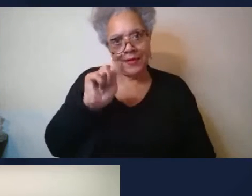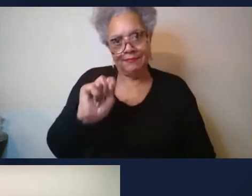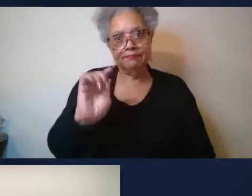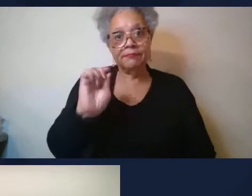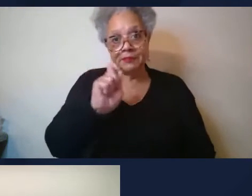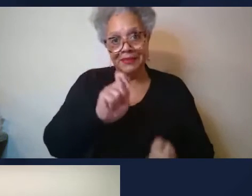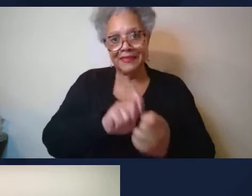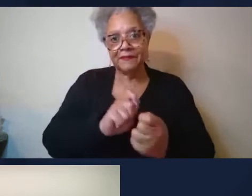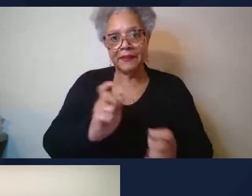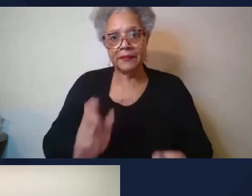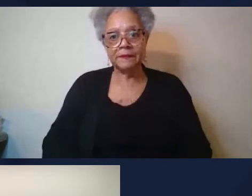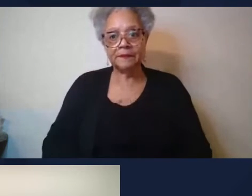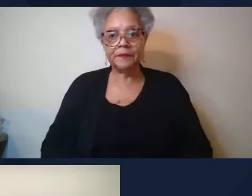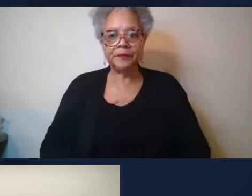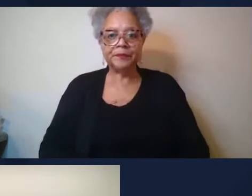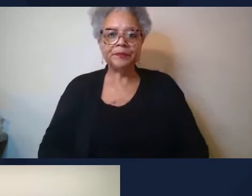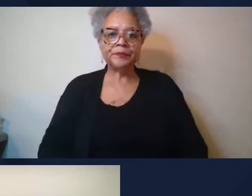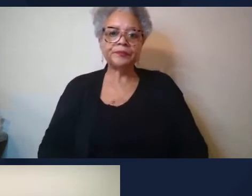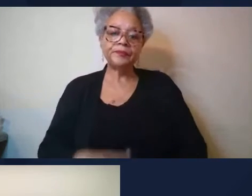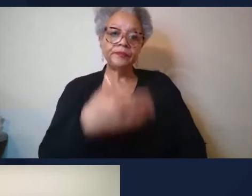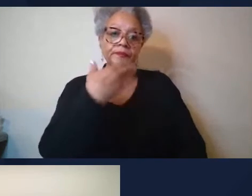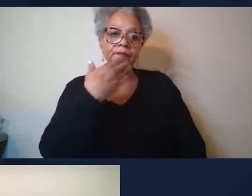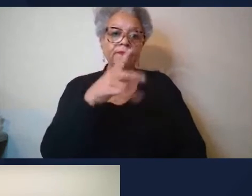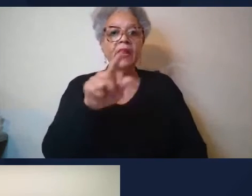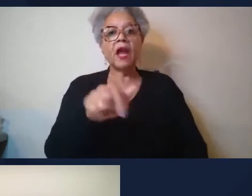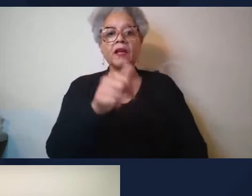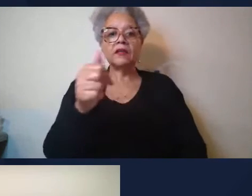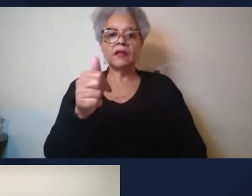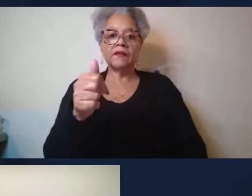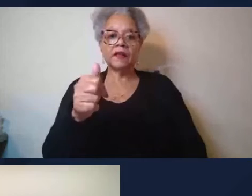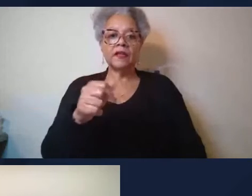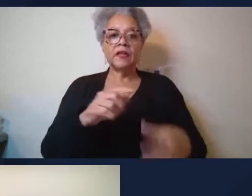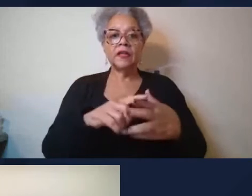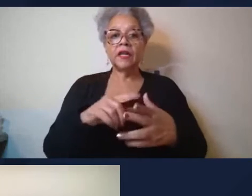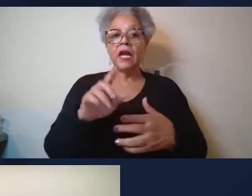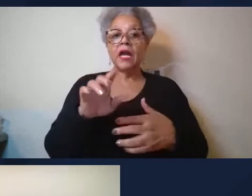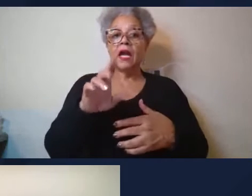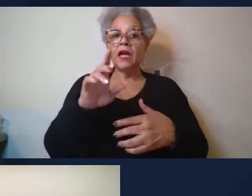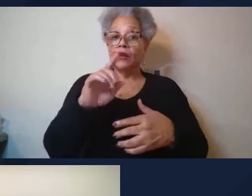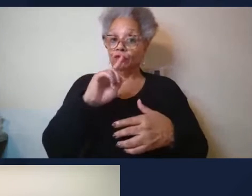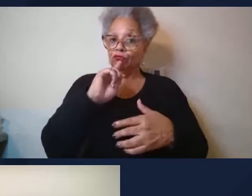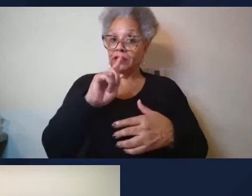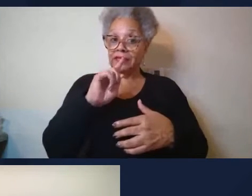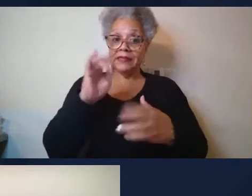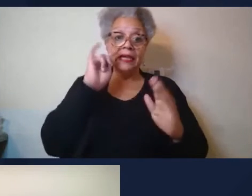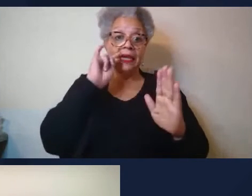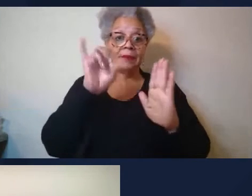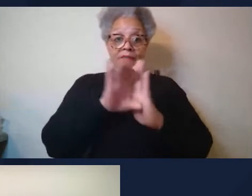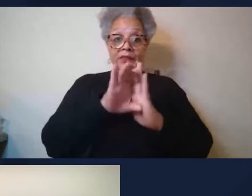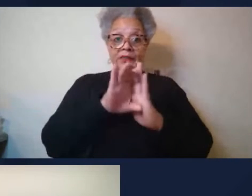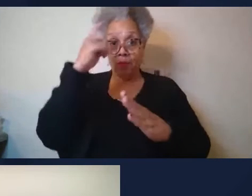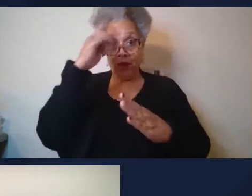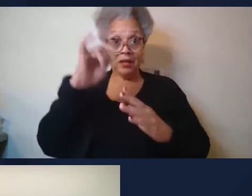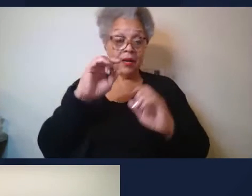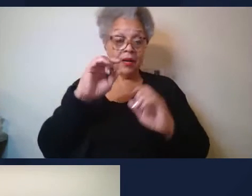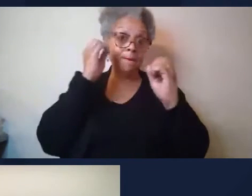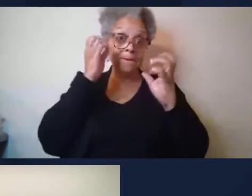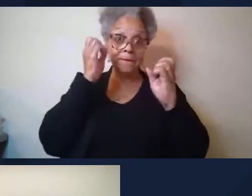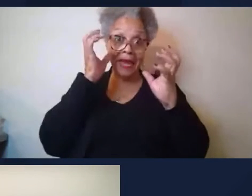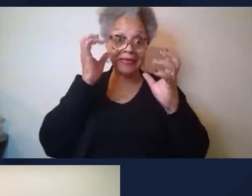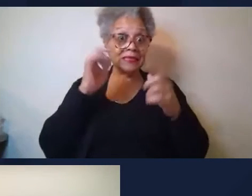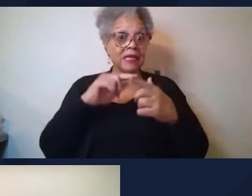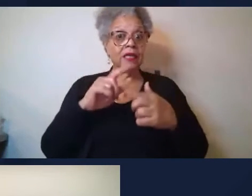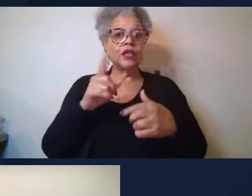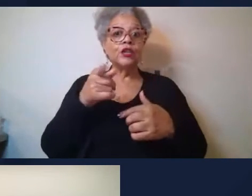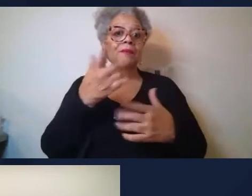Thank you. Another question. Julia, the images of the brain are amazing. You might have mentioned this. Is there a reason